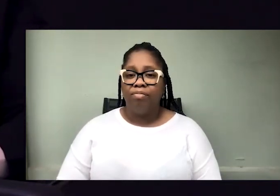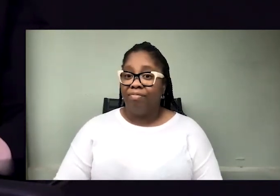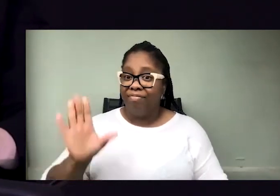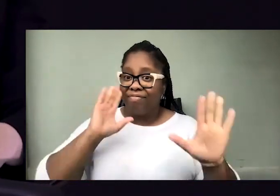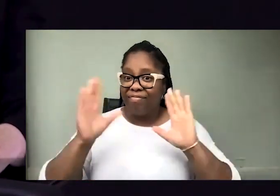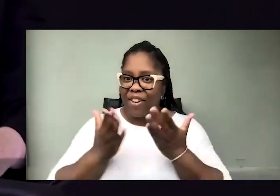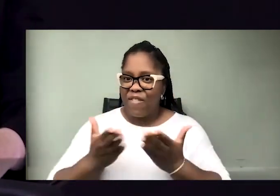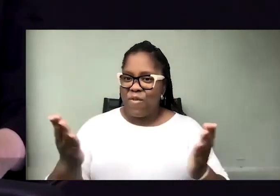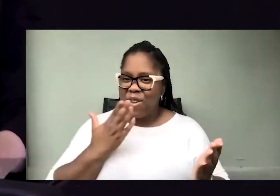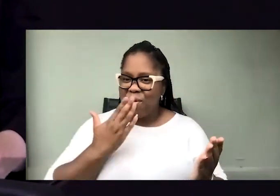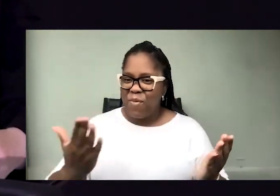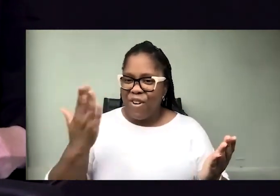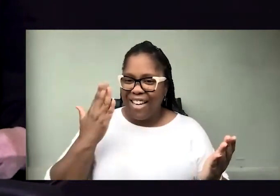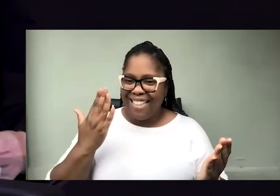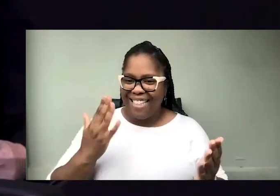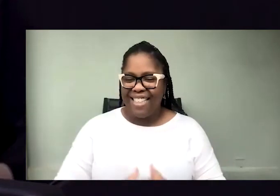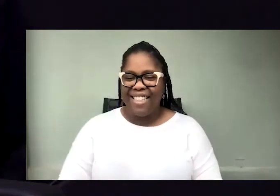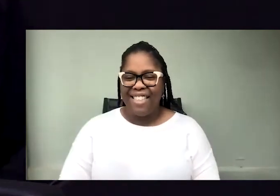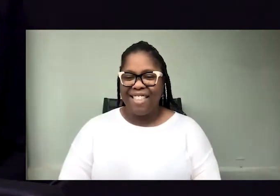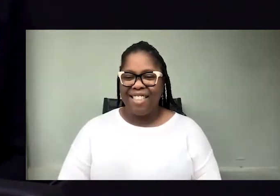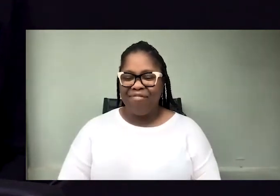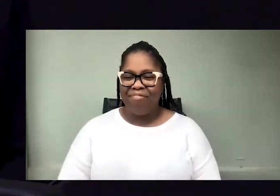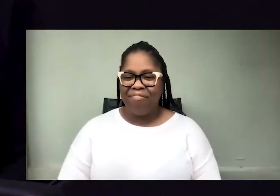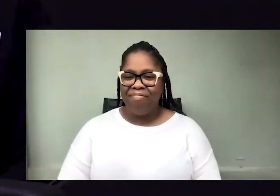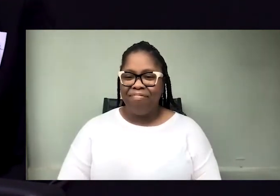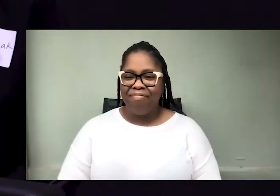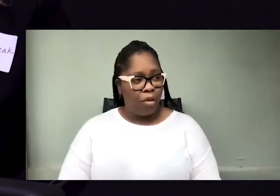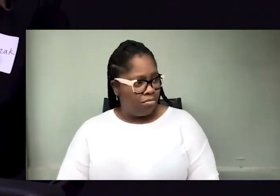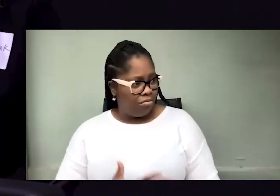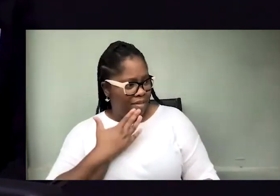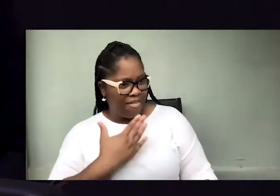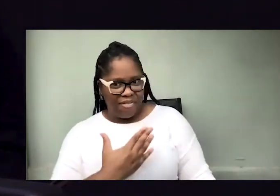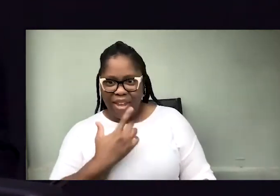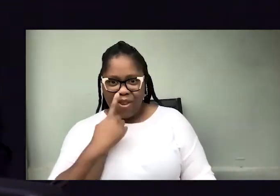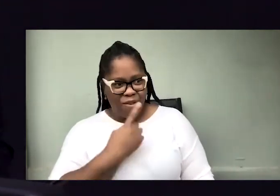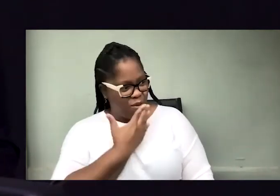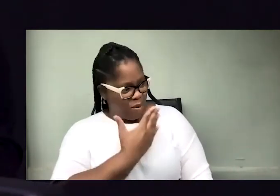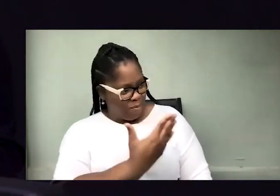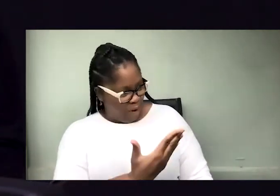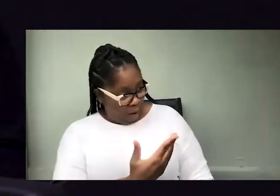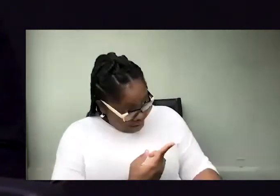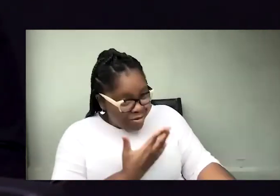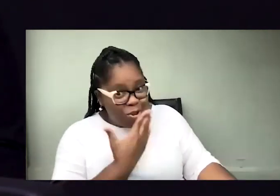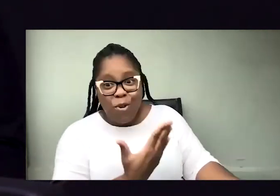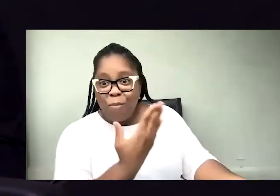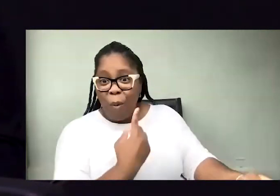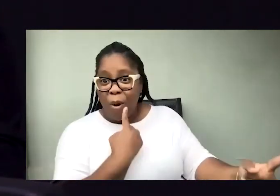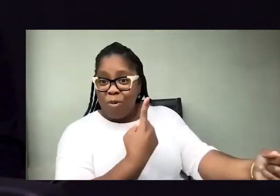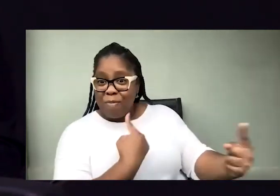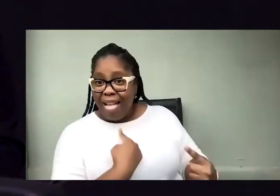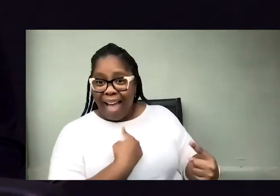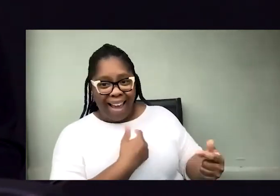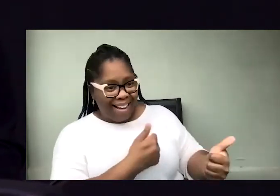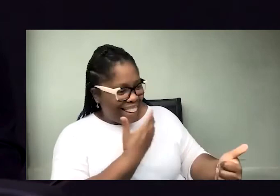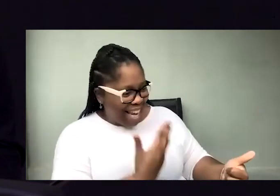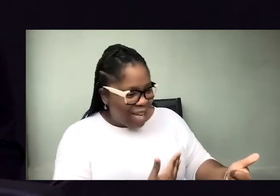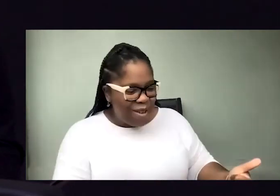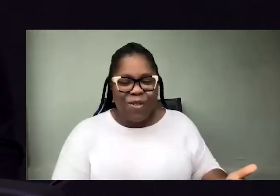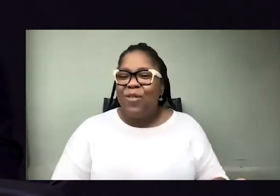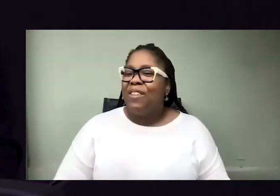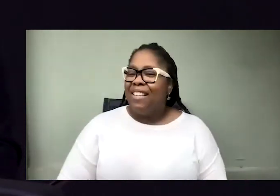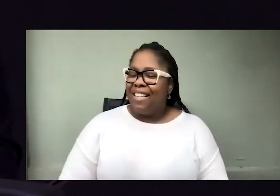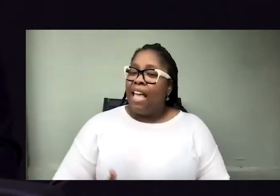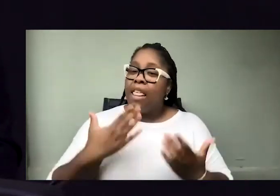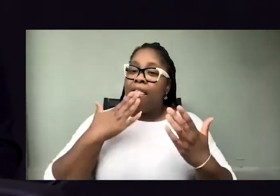Hi, everyone. Good morning. Thank you. Thank you for saying good morning back. Thank you for the opportunity